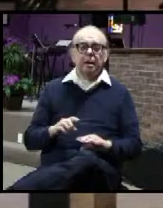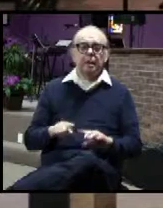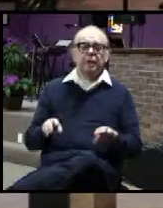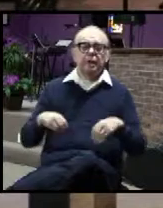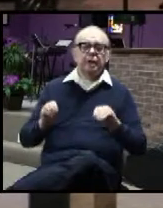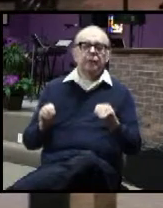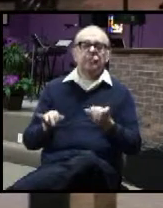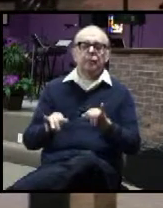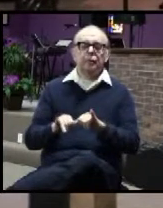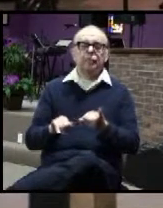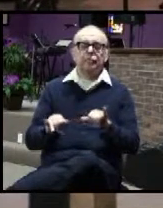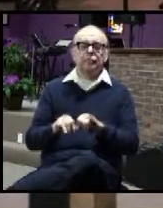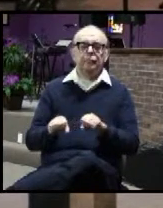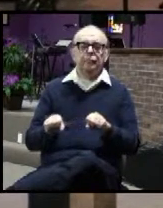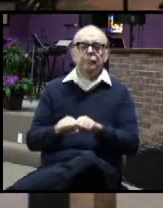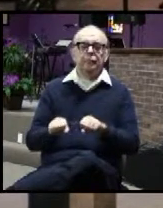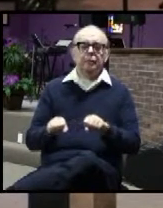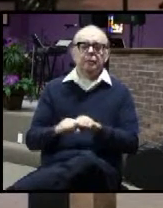That's who he was.